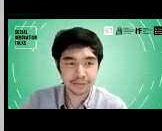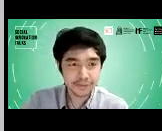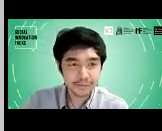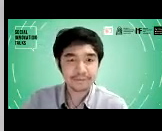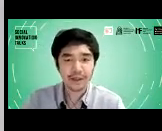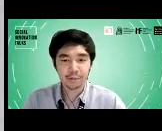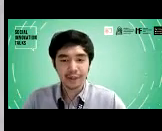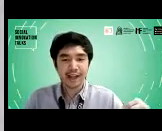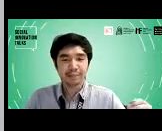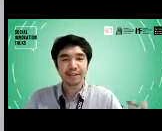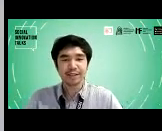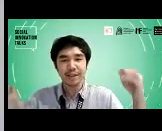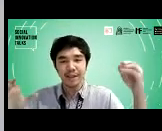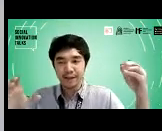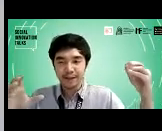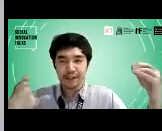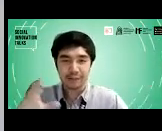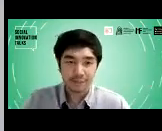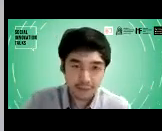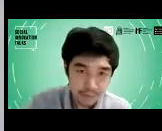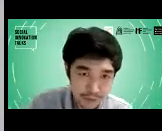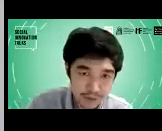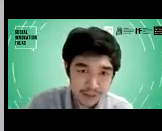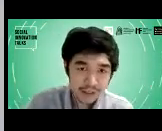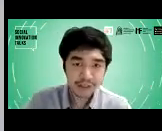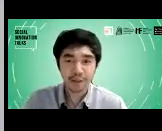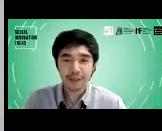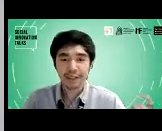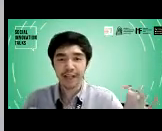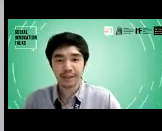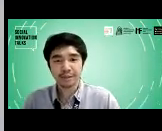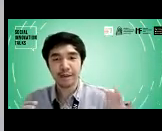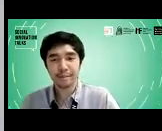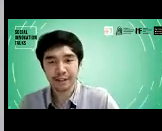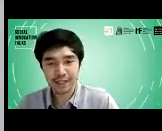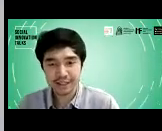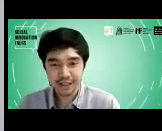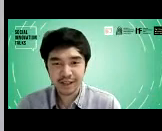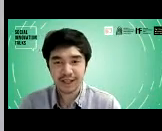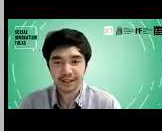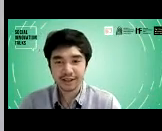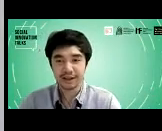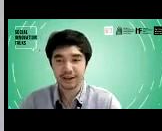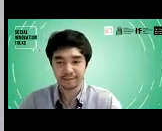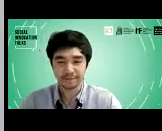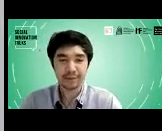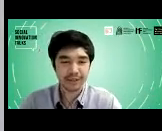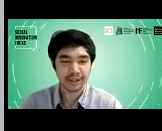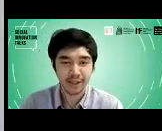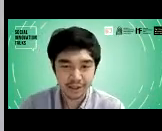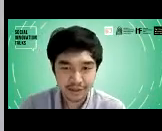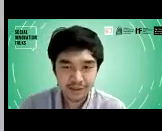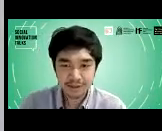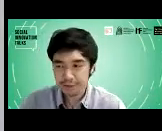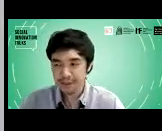yourself, what happens is that the computer is the one that helps process that fabrication